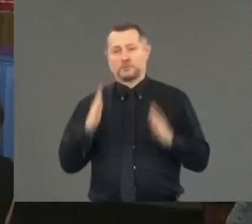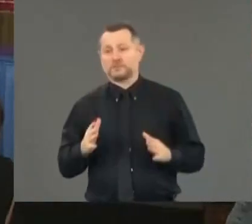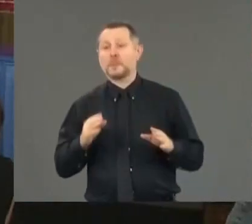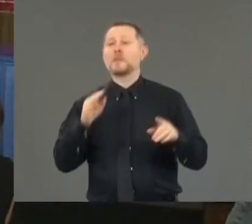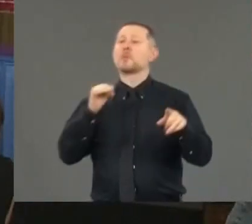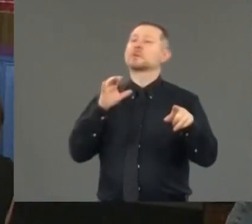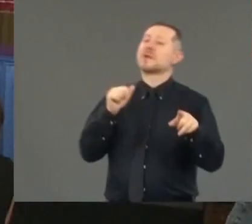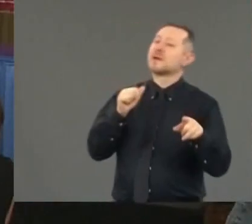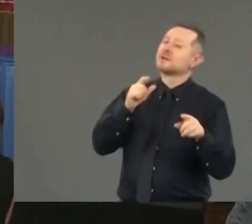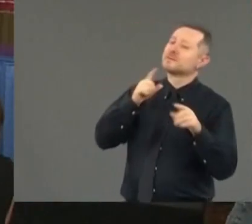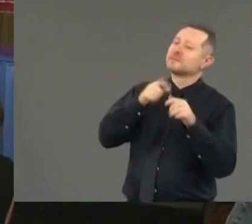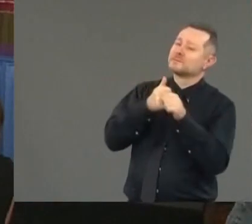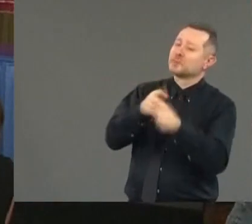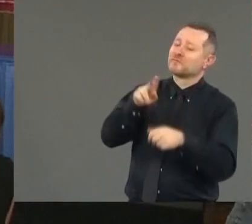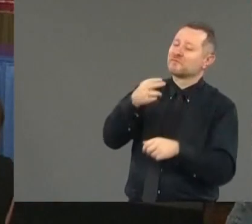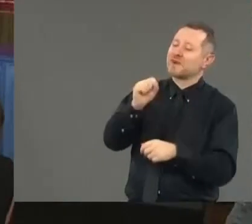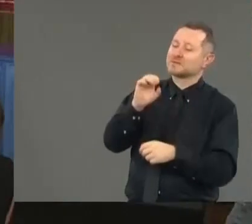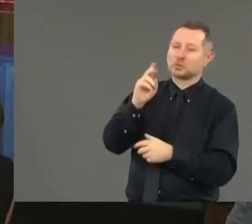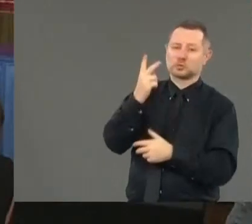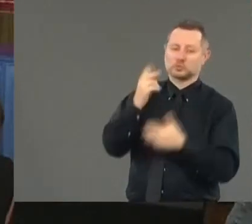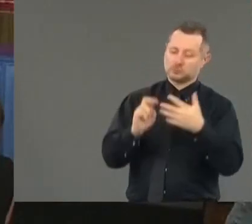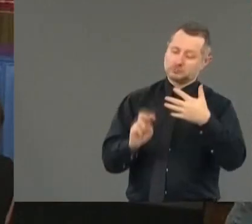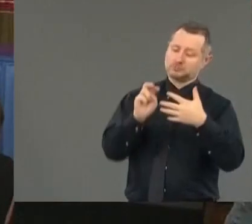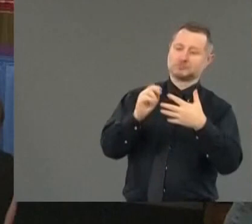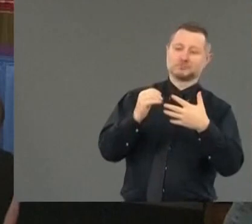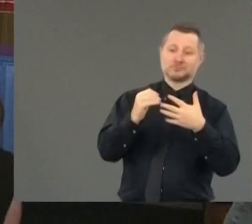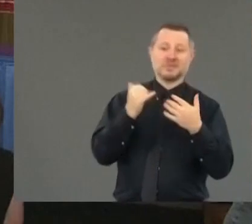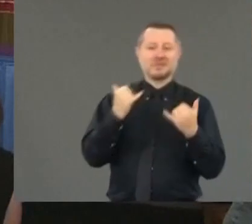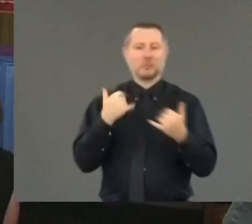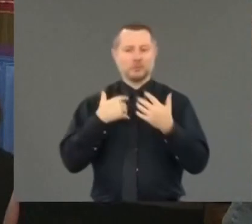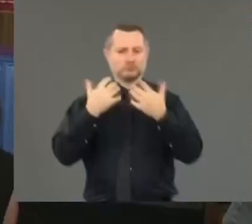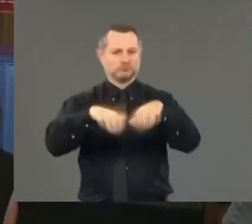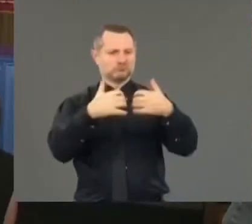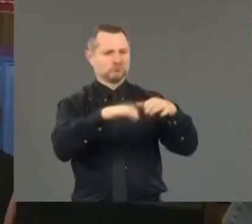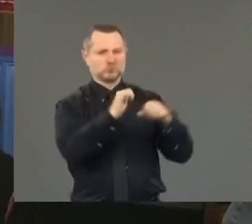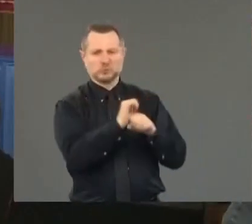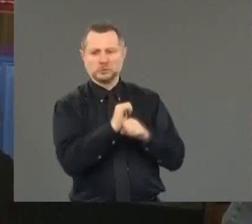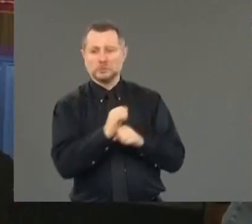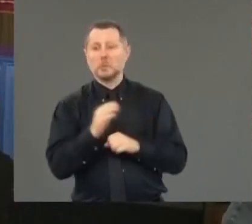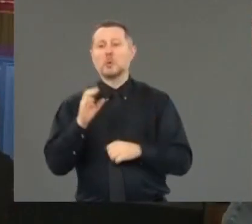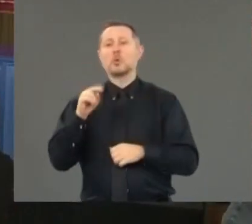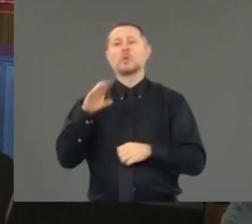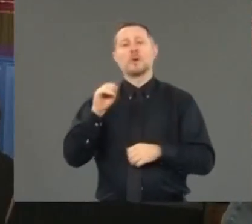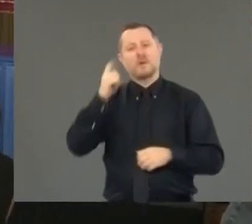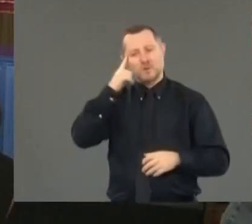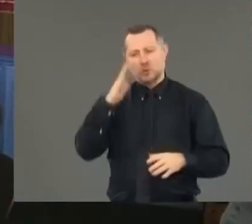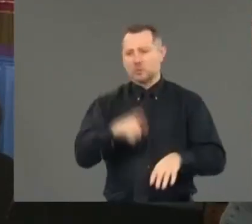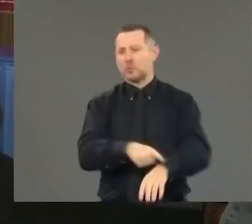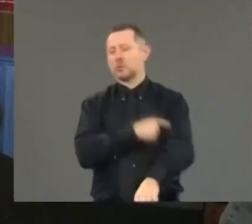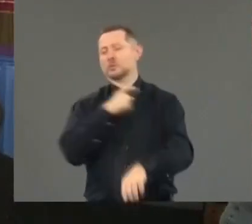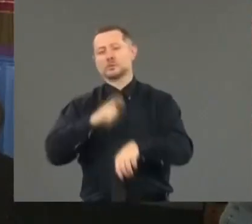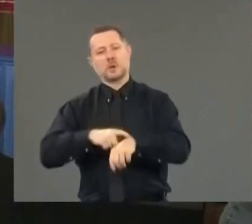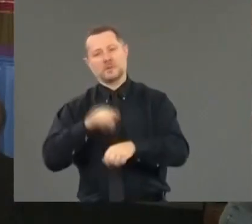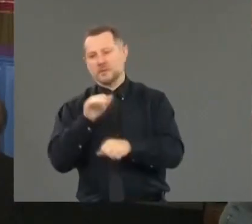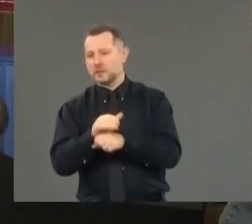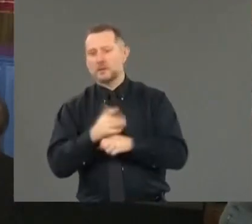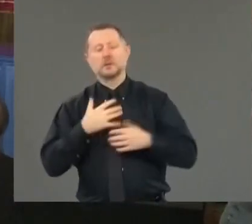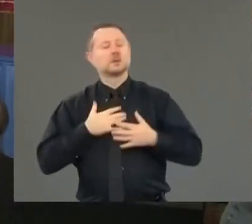in, that's when. So right now is when we're doing that. Okay, it was a long night. It was a long night. Get some rest, and